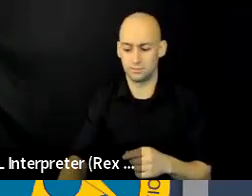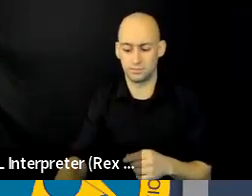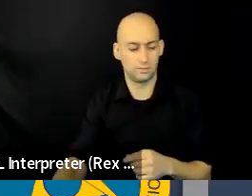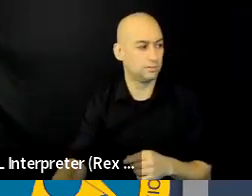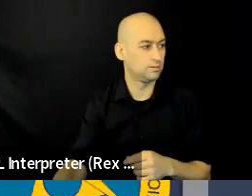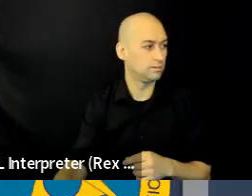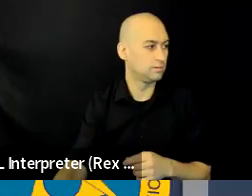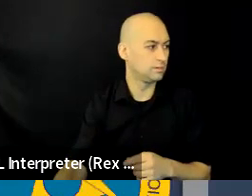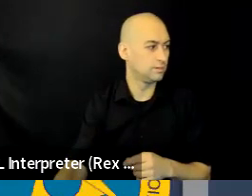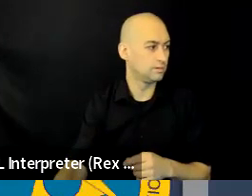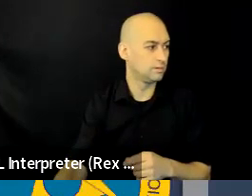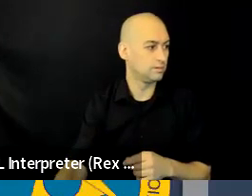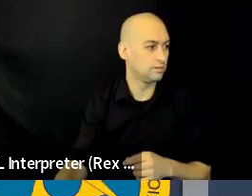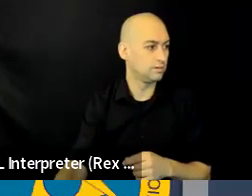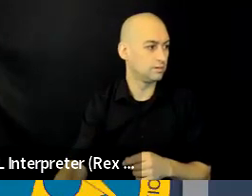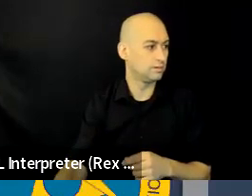after 105.